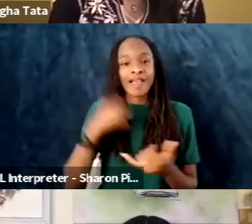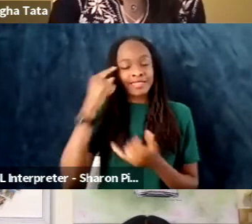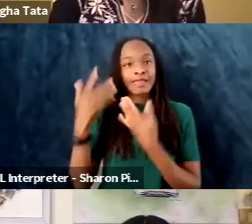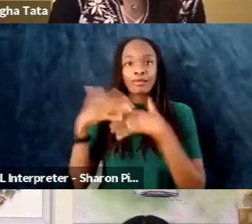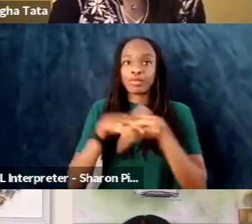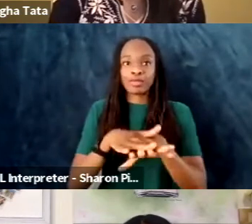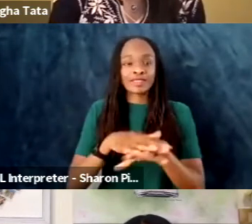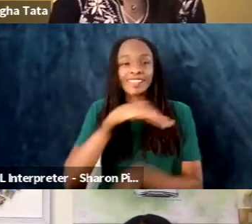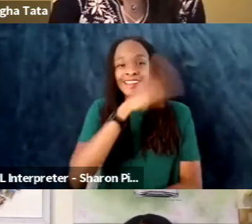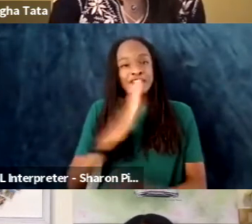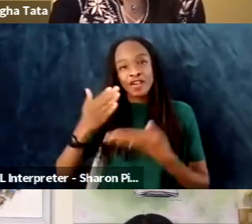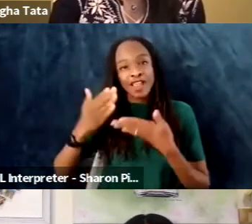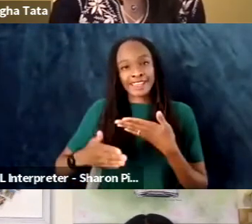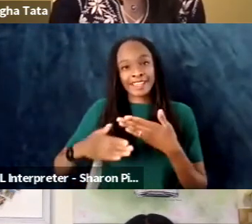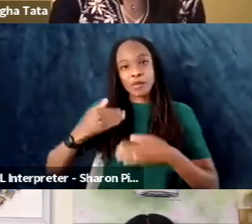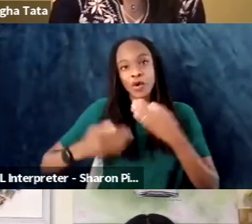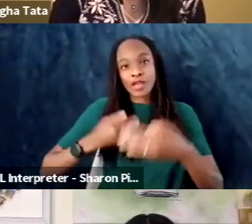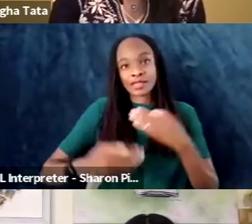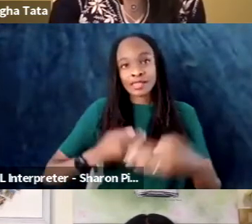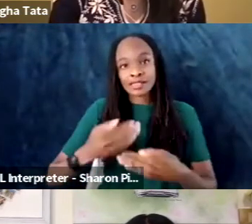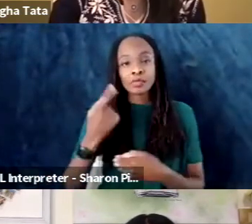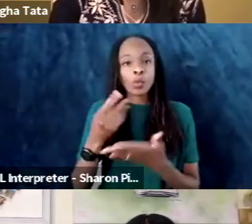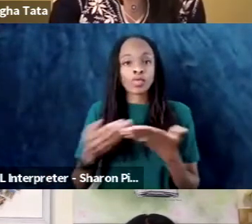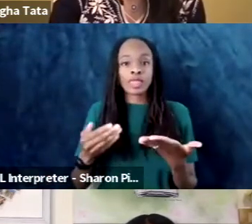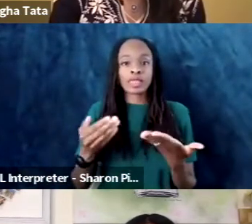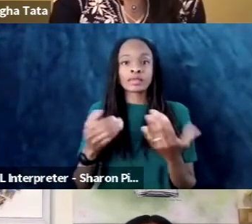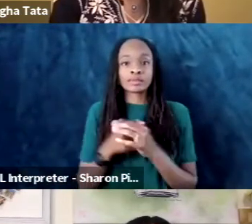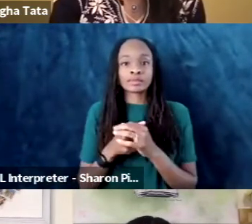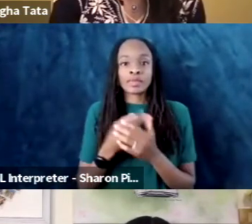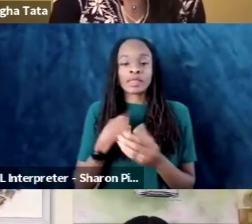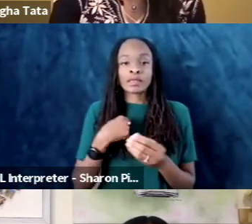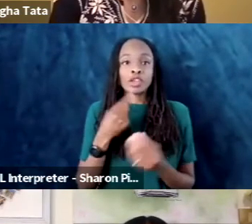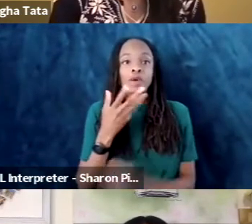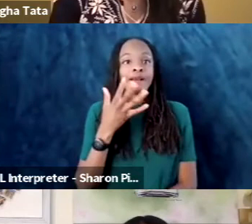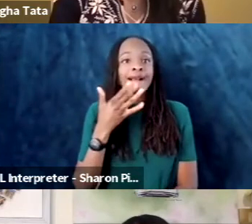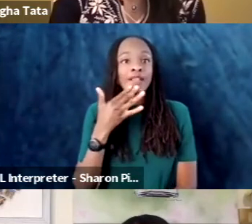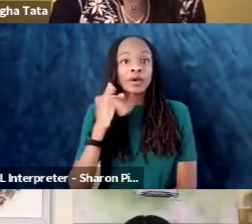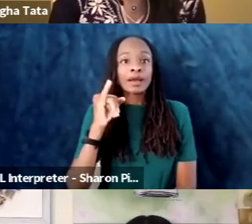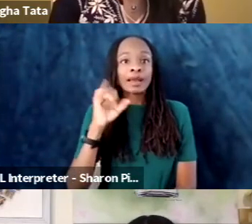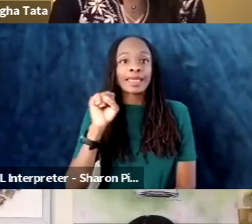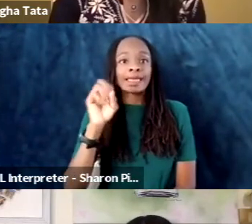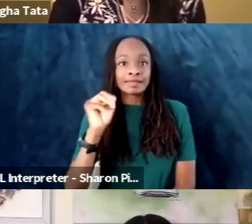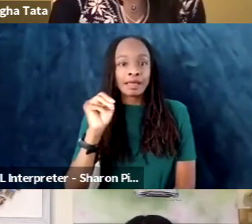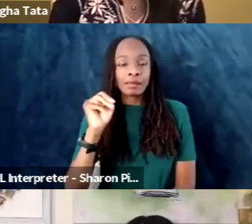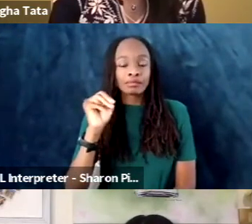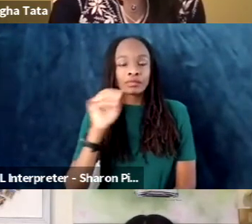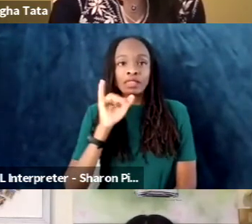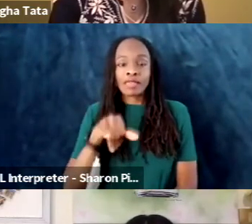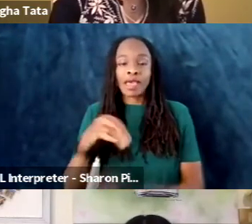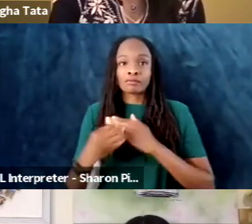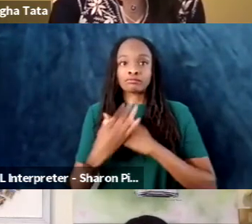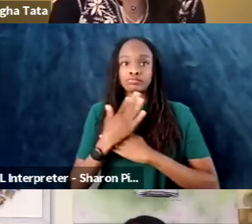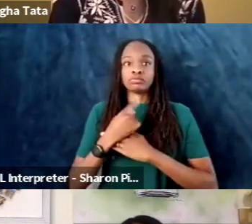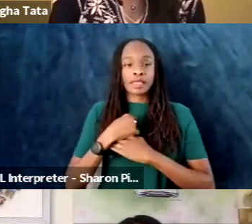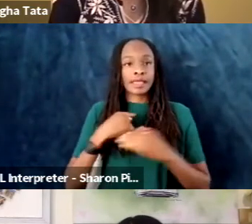ending process. And so, one of the things obviously colorism was something that I was exposed to at an incredibly young